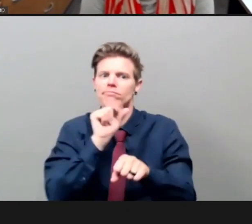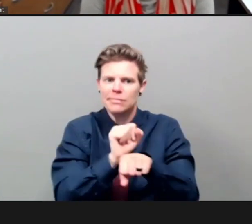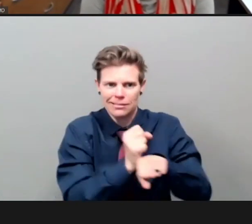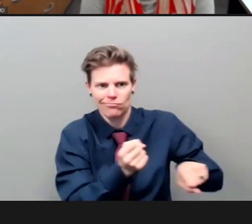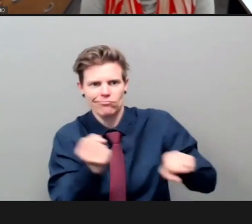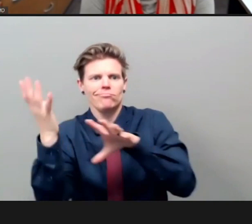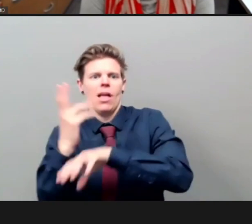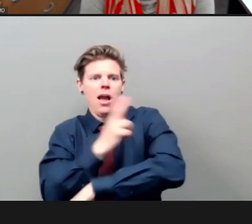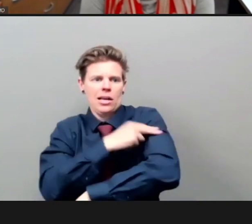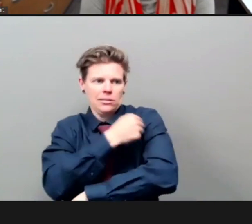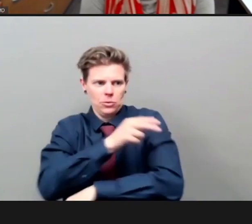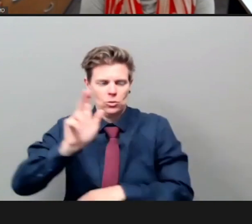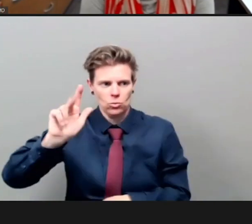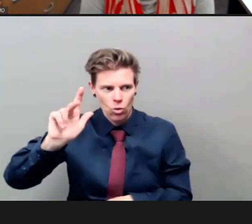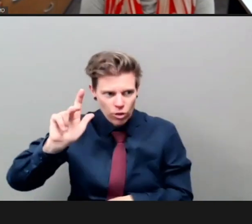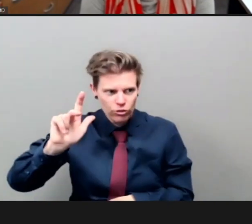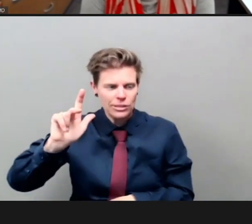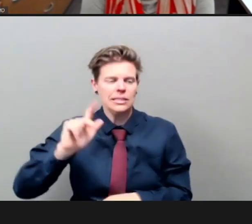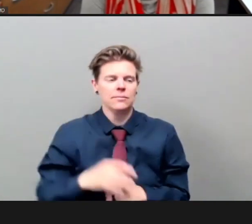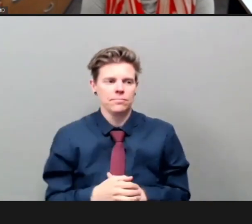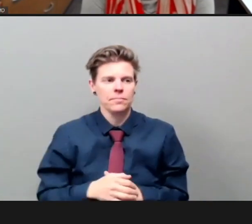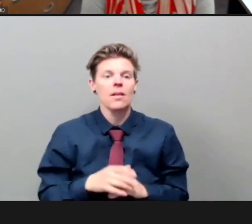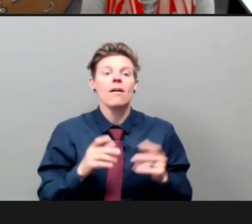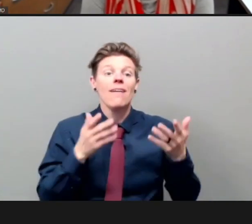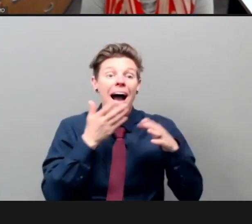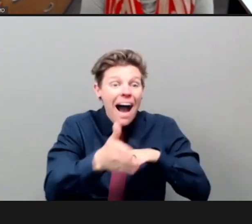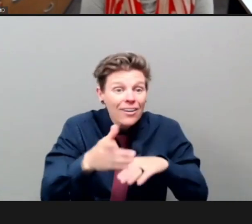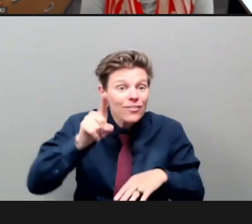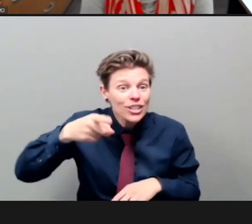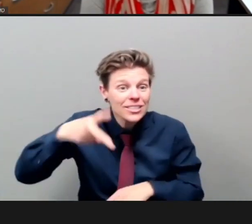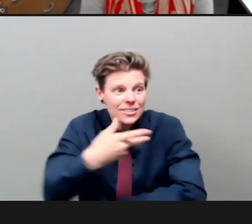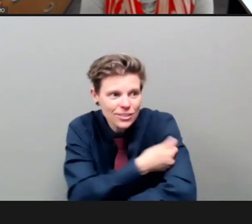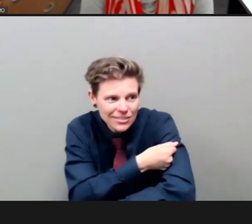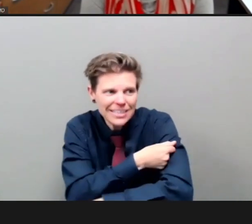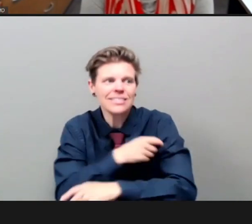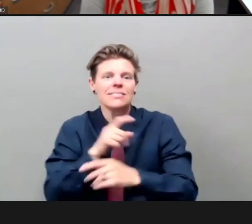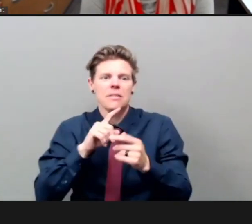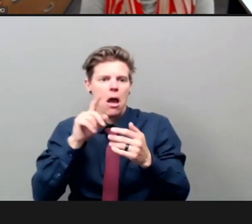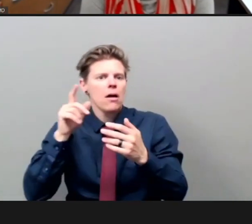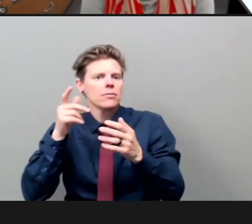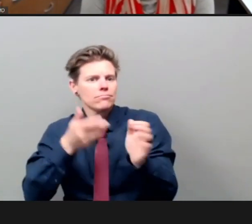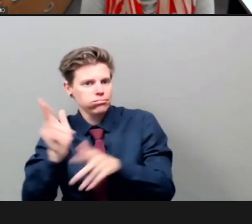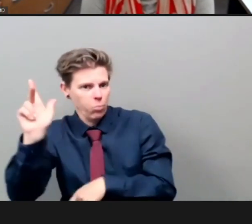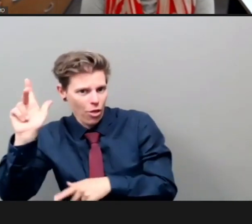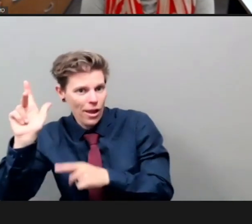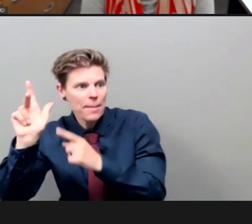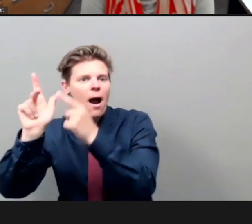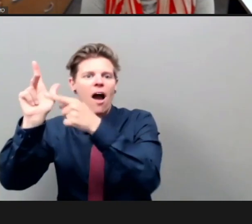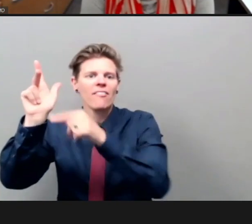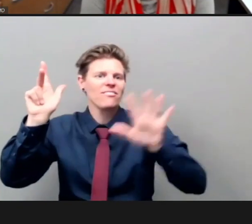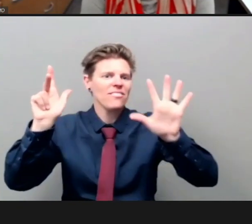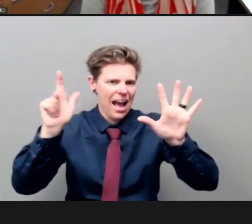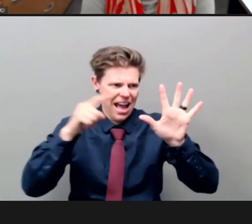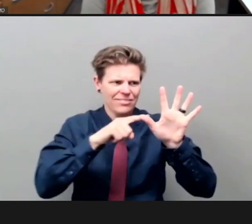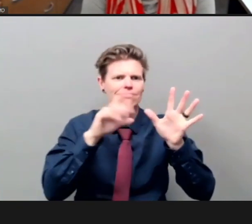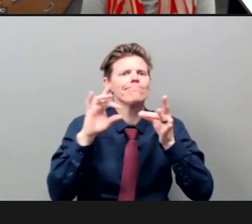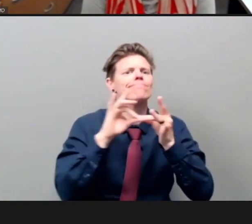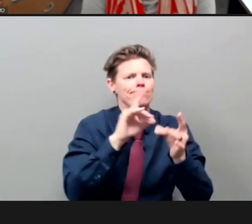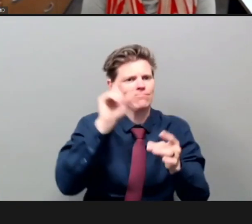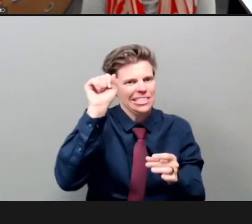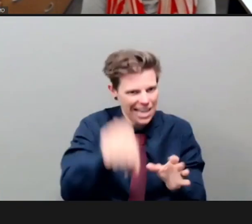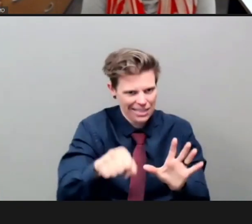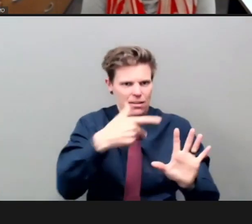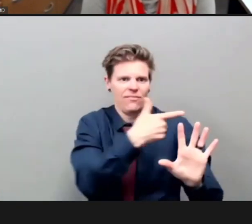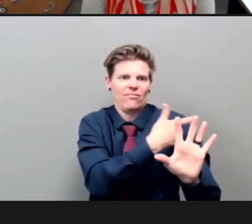vaccine. Only 5 of those appear to be related to the COVID itself. And there were 4 deaths in